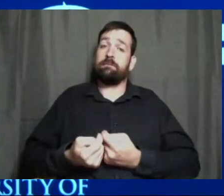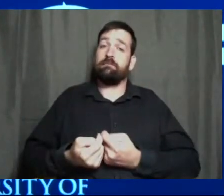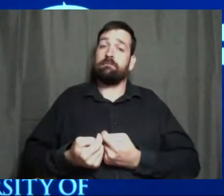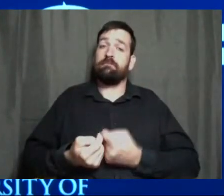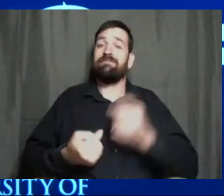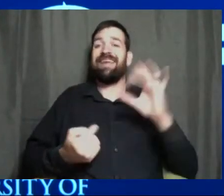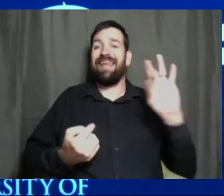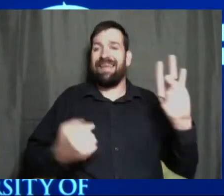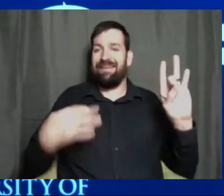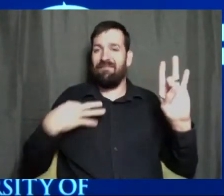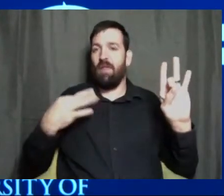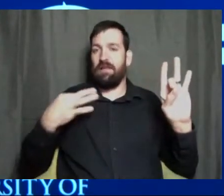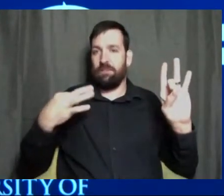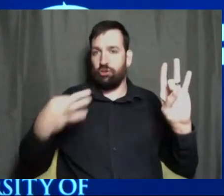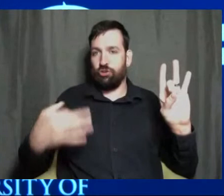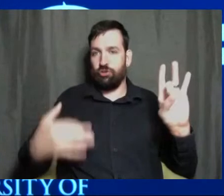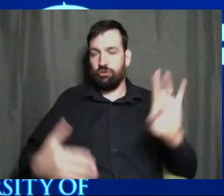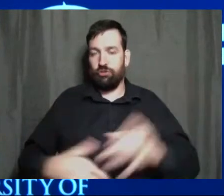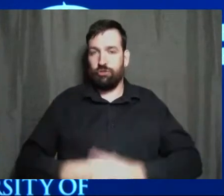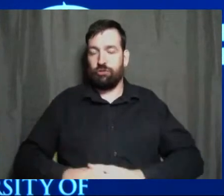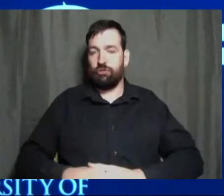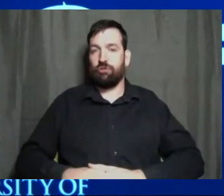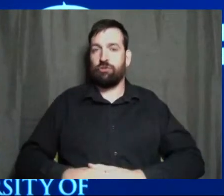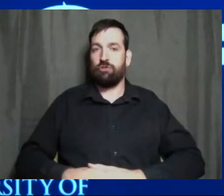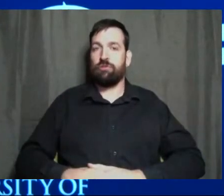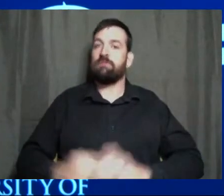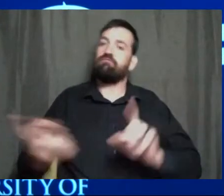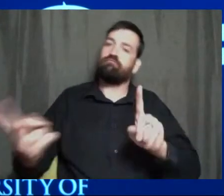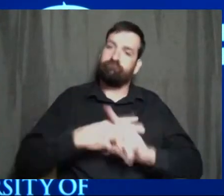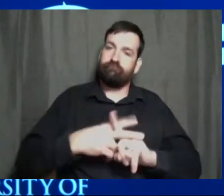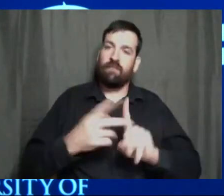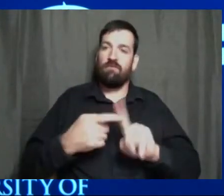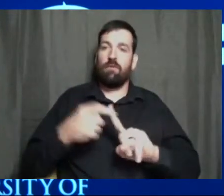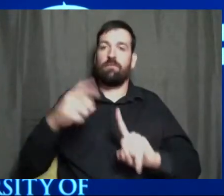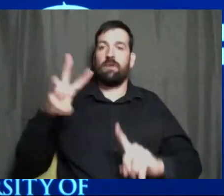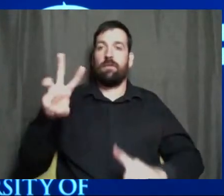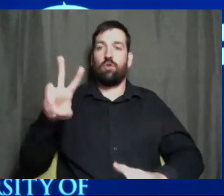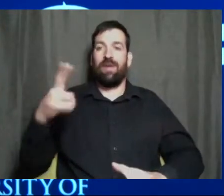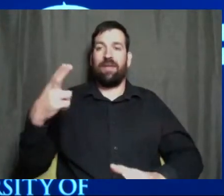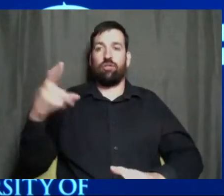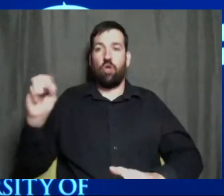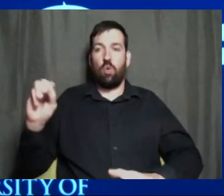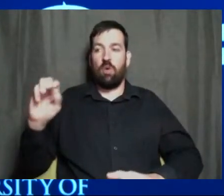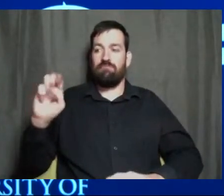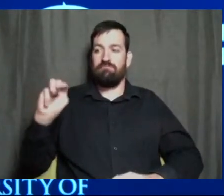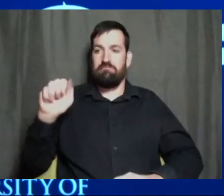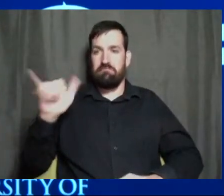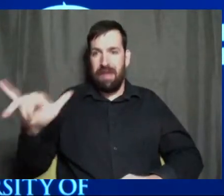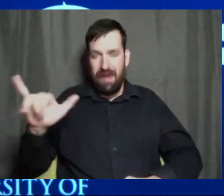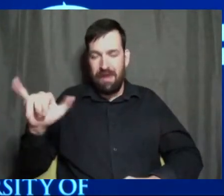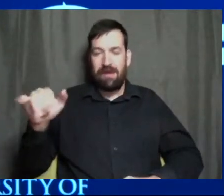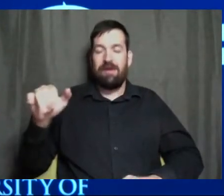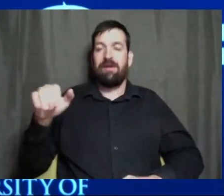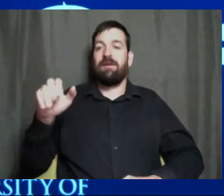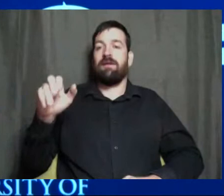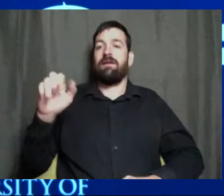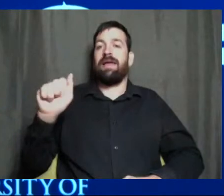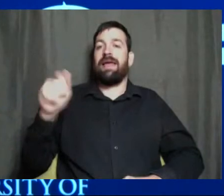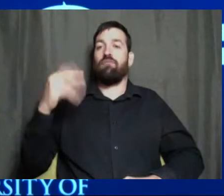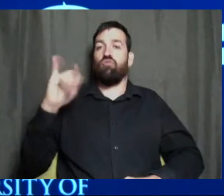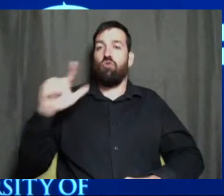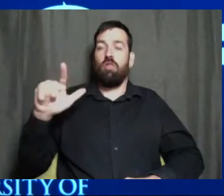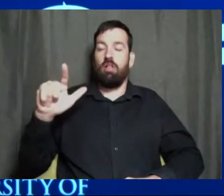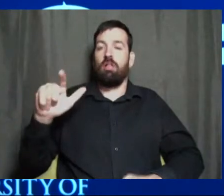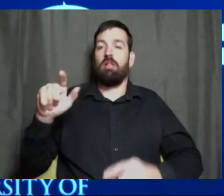volunteers, we were tasked by the WHO in May and April to go to Papua New Guinea, for example, to provide